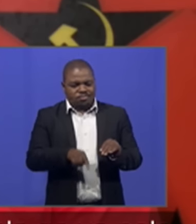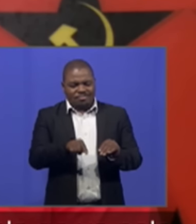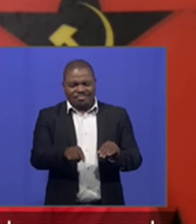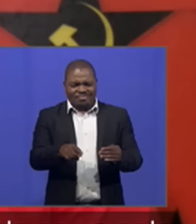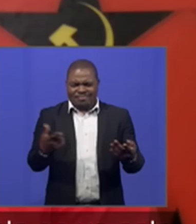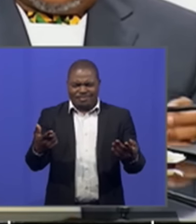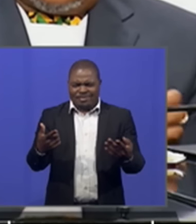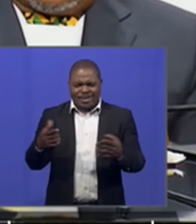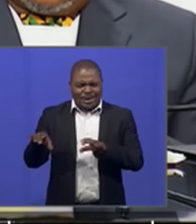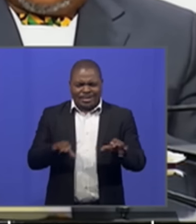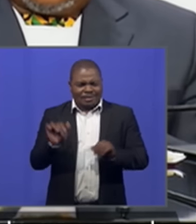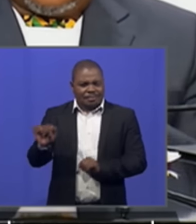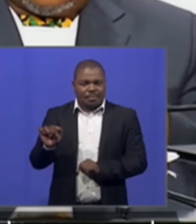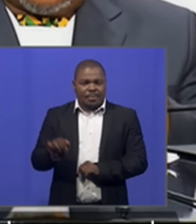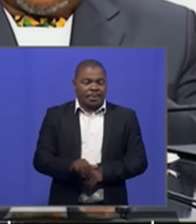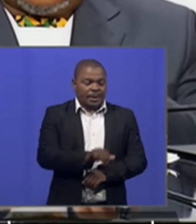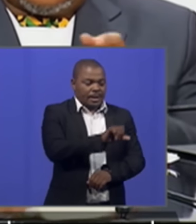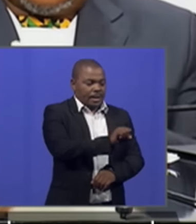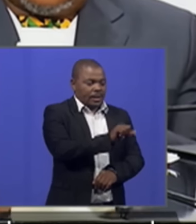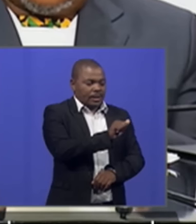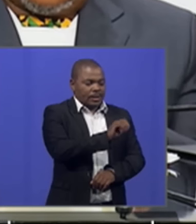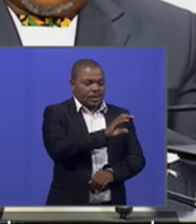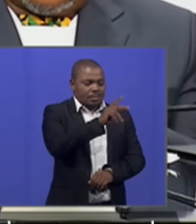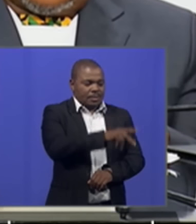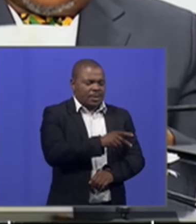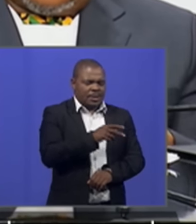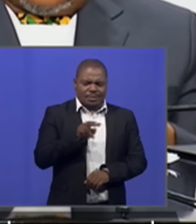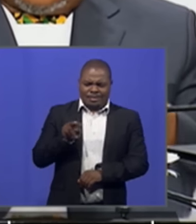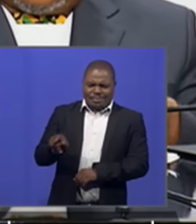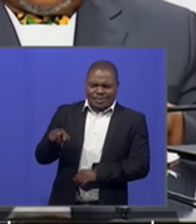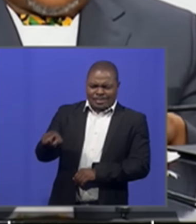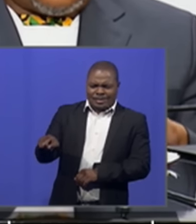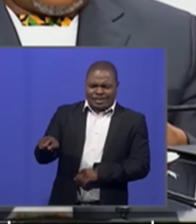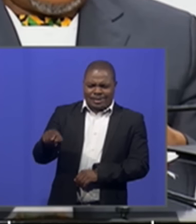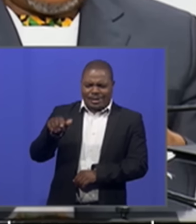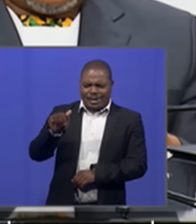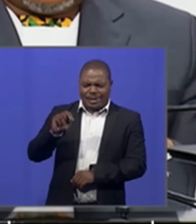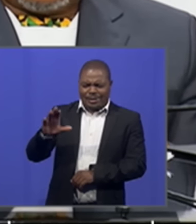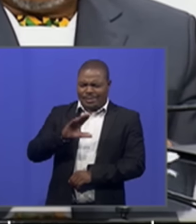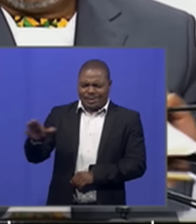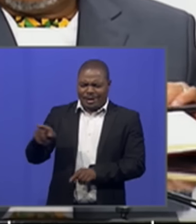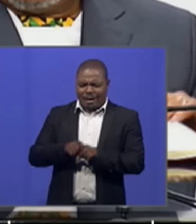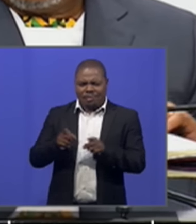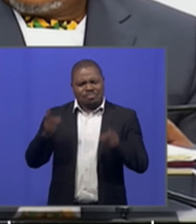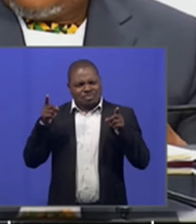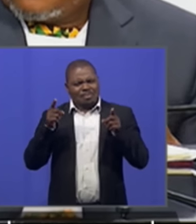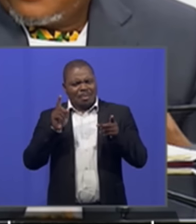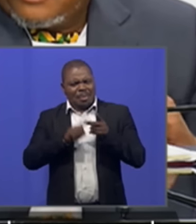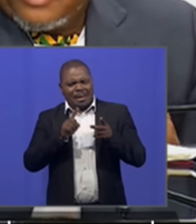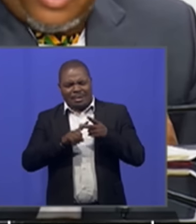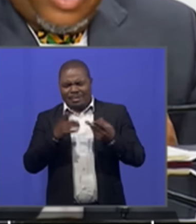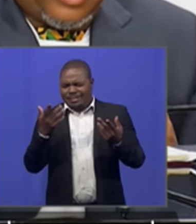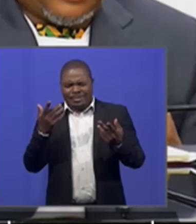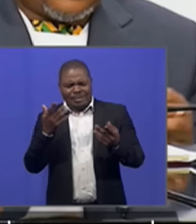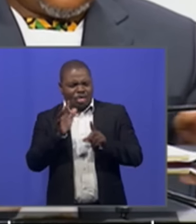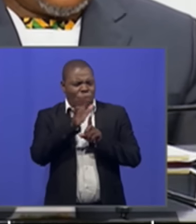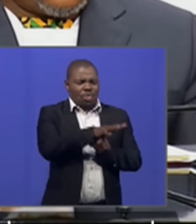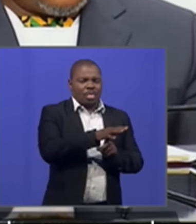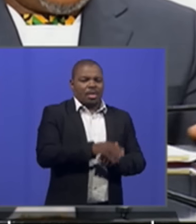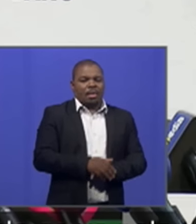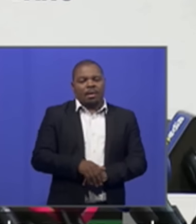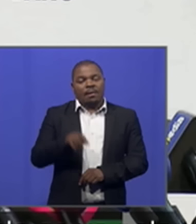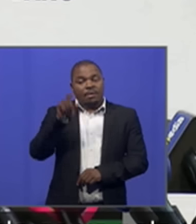outrageous exercise. SSCP bona sephetho sa ANC bjalo ka sebogale sa go ba feretla maikutlo le go hloka ntlhakemo. Mongwaledi pharapara